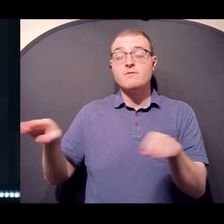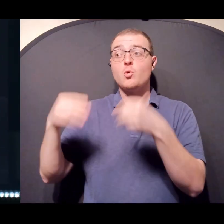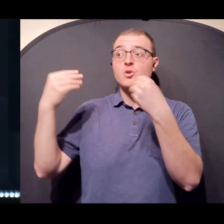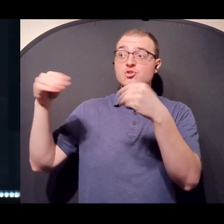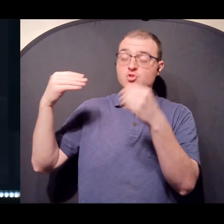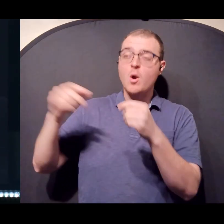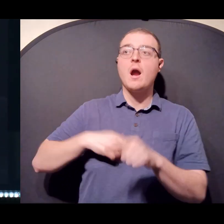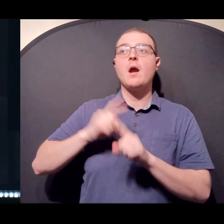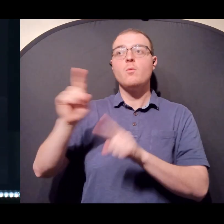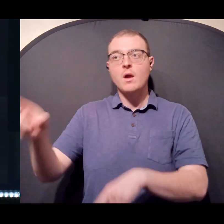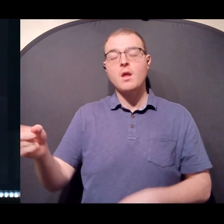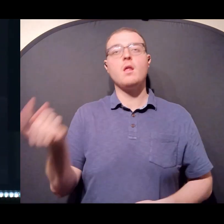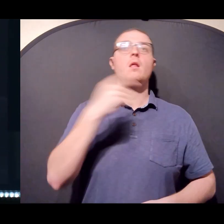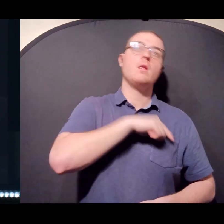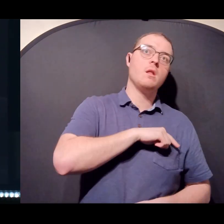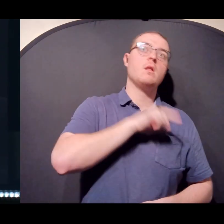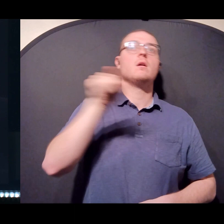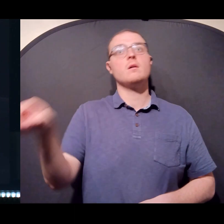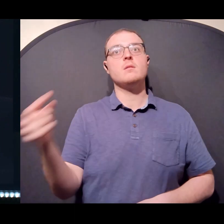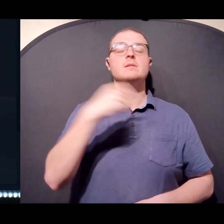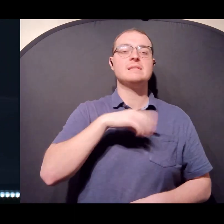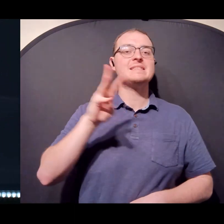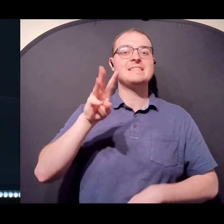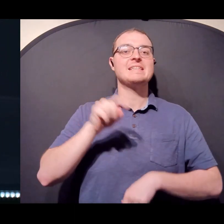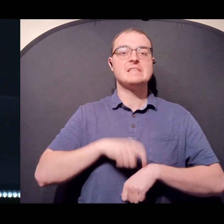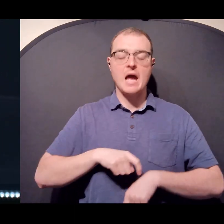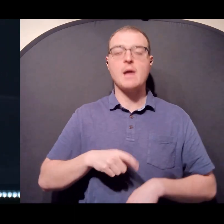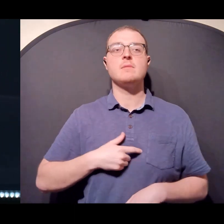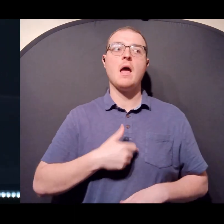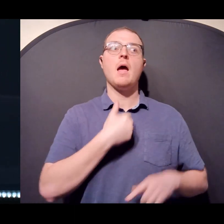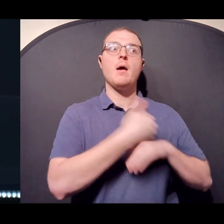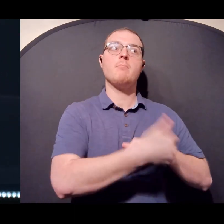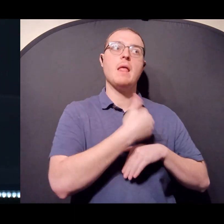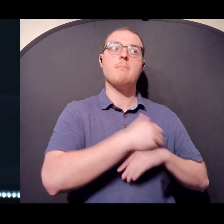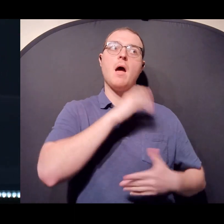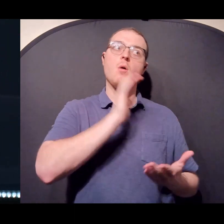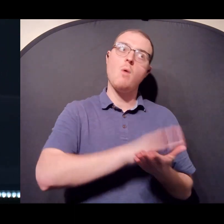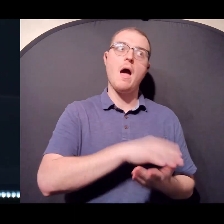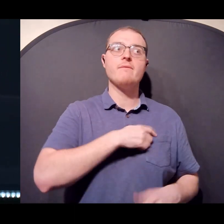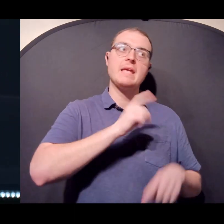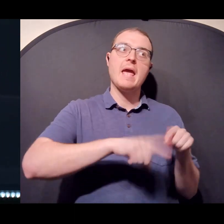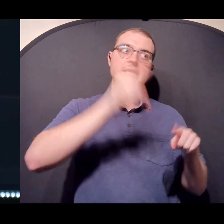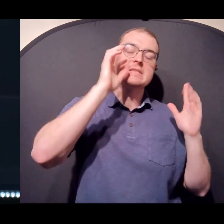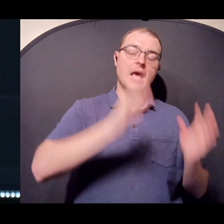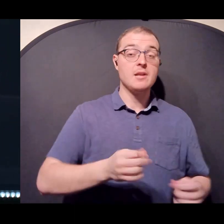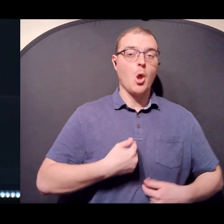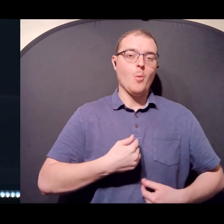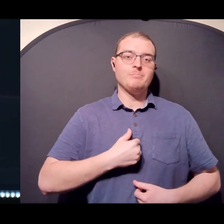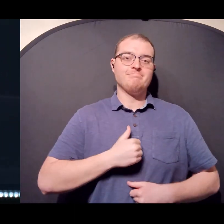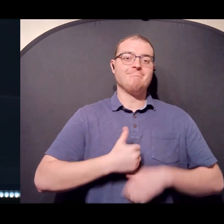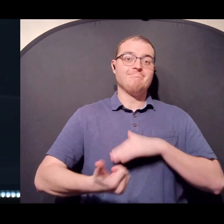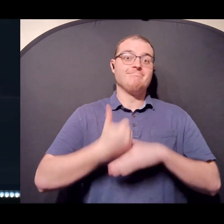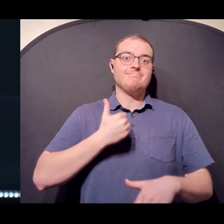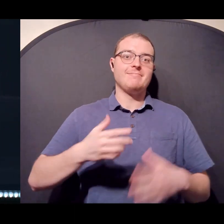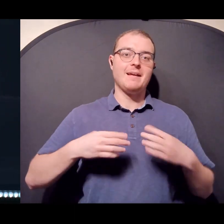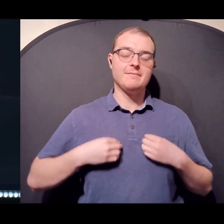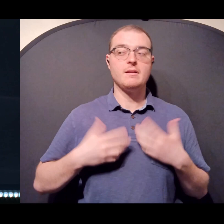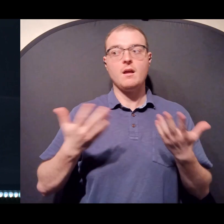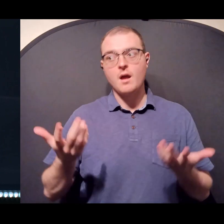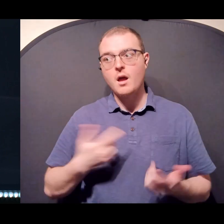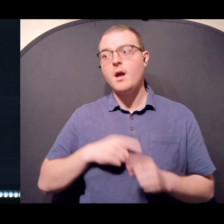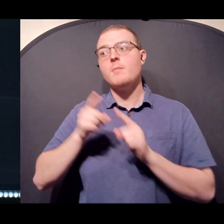went to the flooring store, and I went there like 6 times. And I started blaming Vanessa. It's because my wife isn't sure yet. She can't make up her mind. It's me. It's